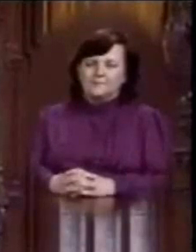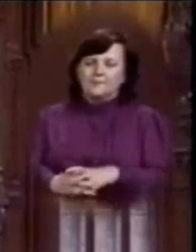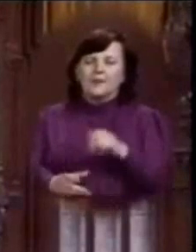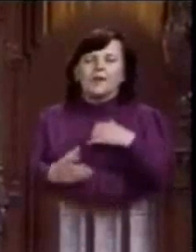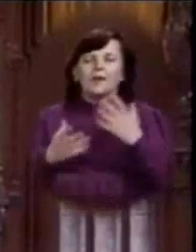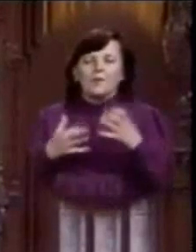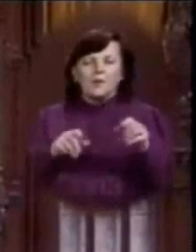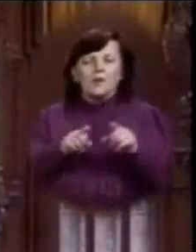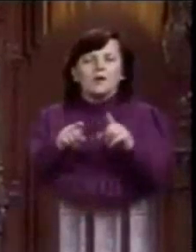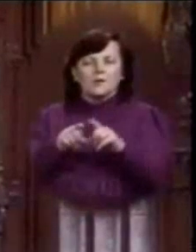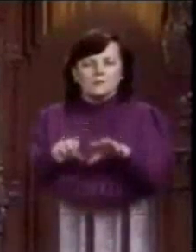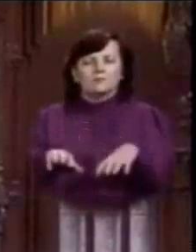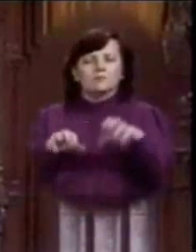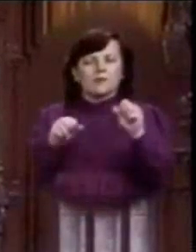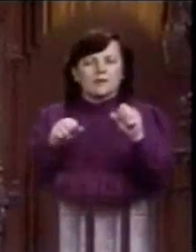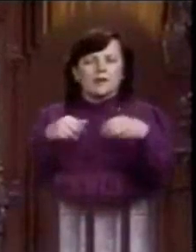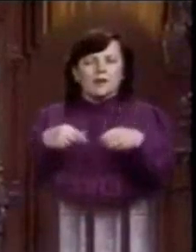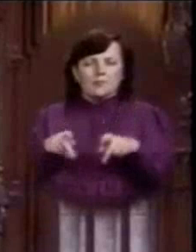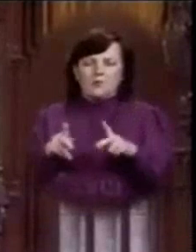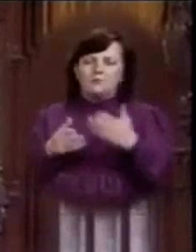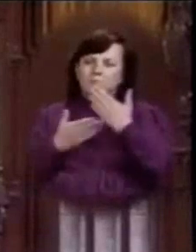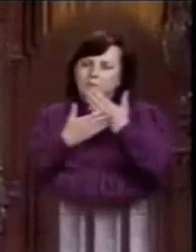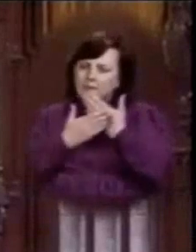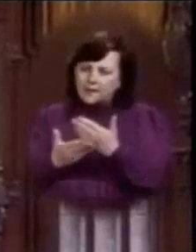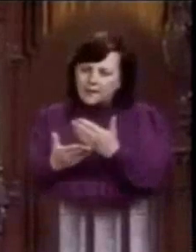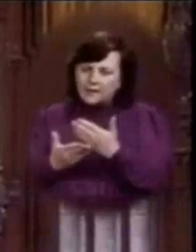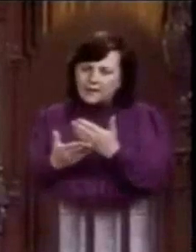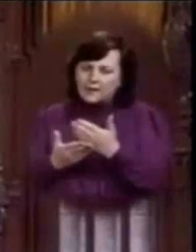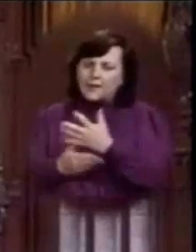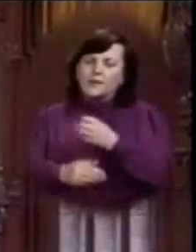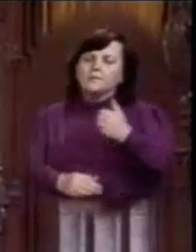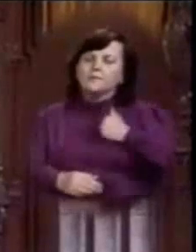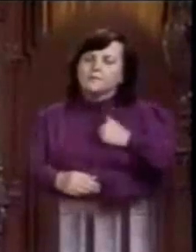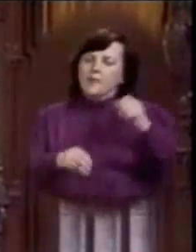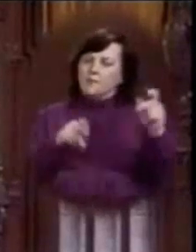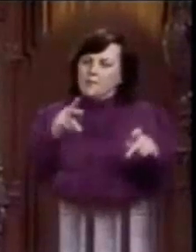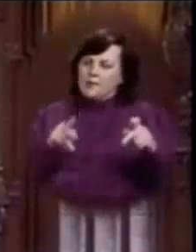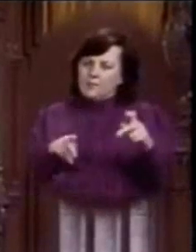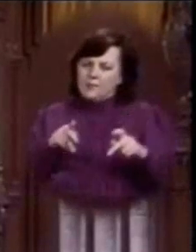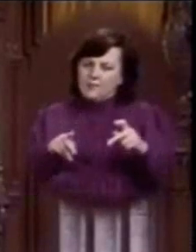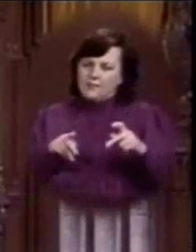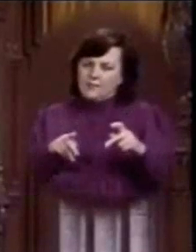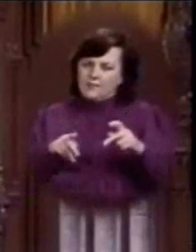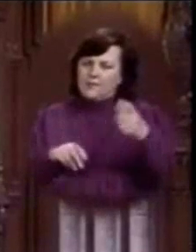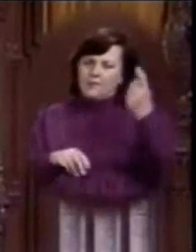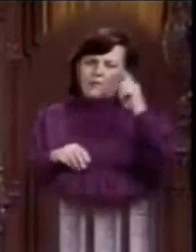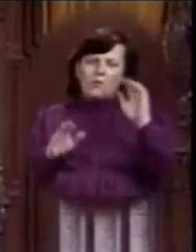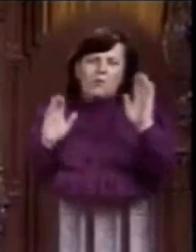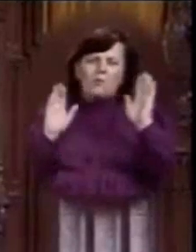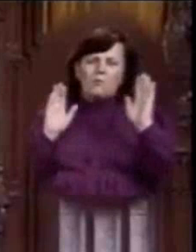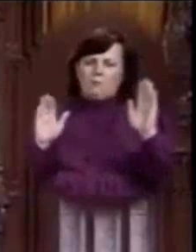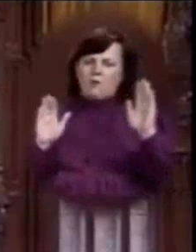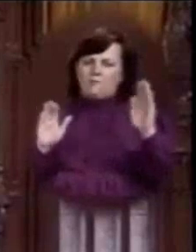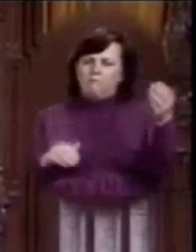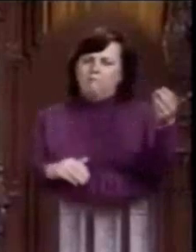May I also take this occasion to thank you and the Canadian people for the